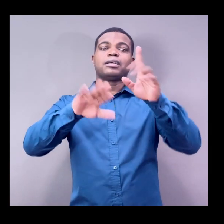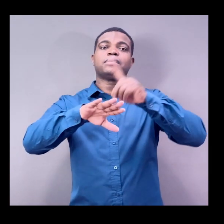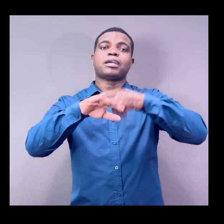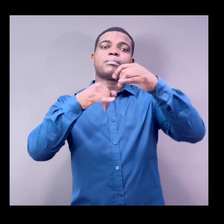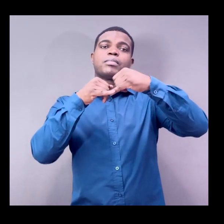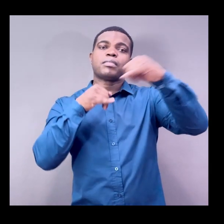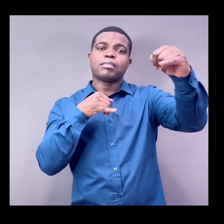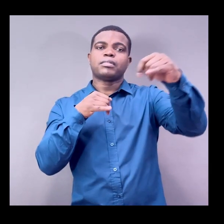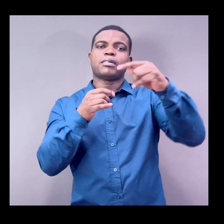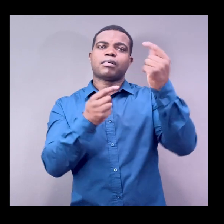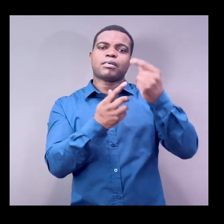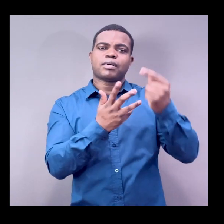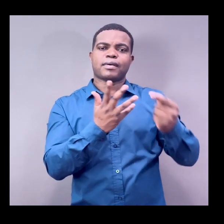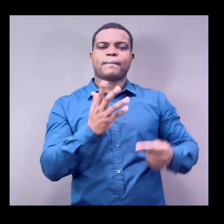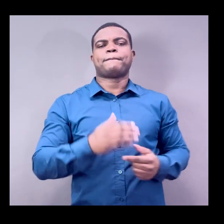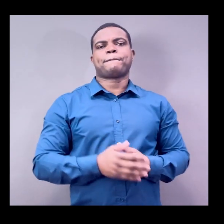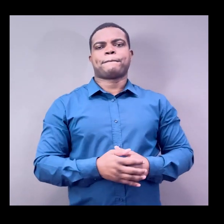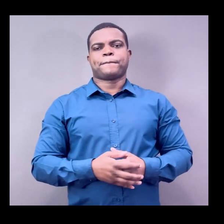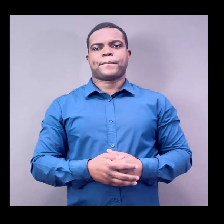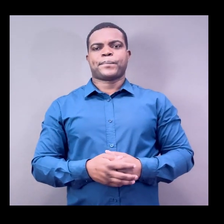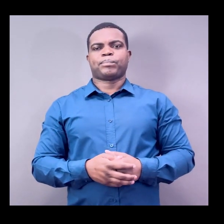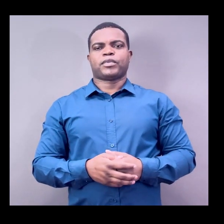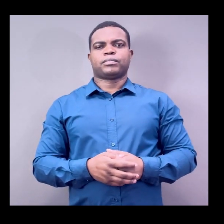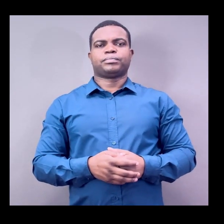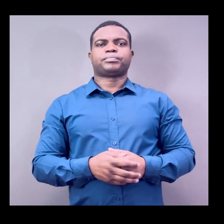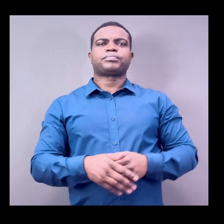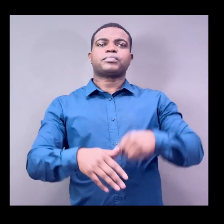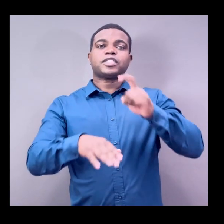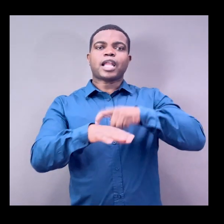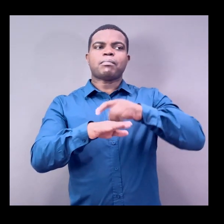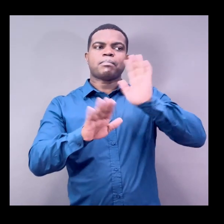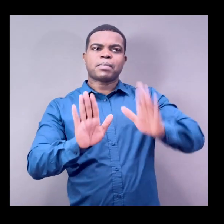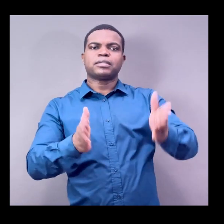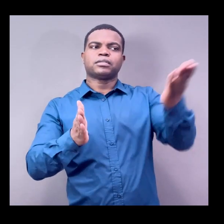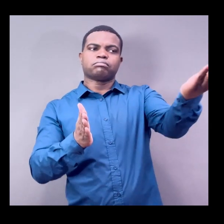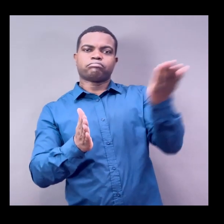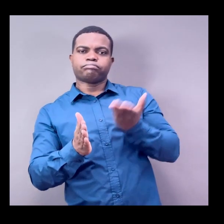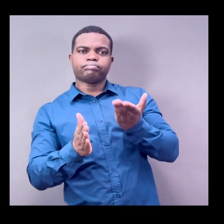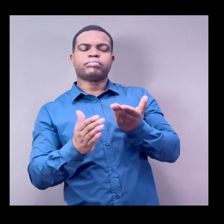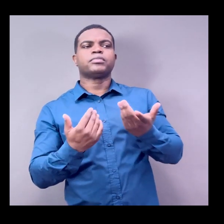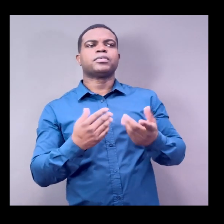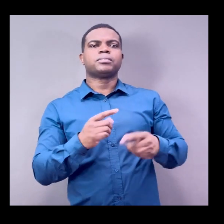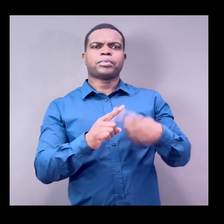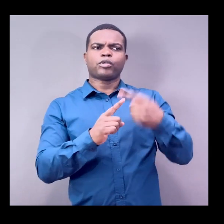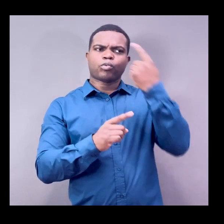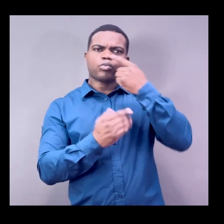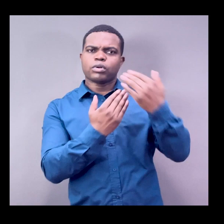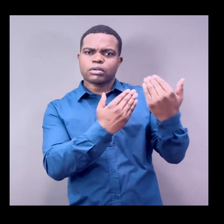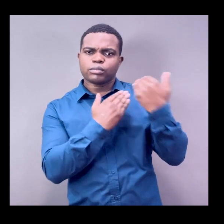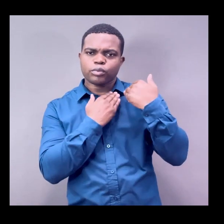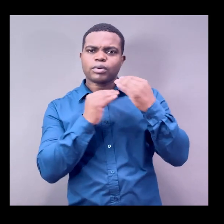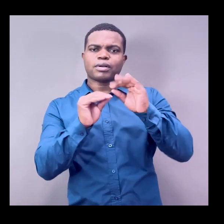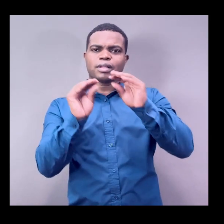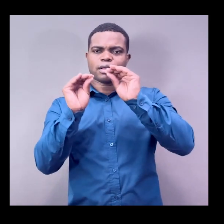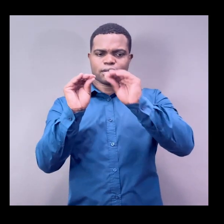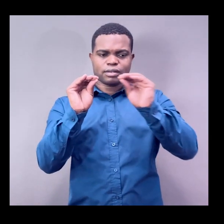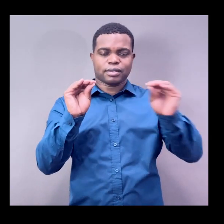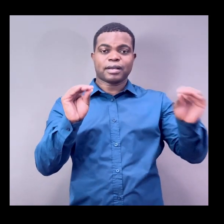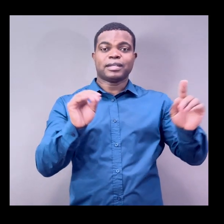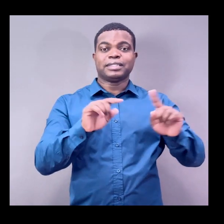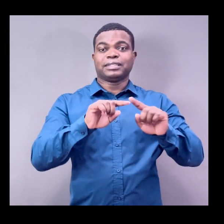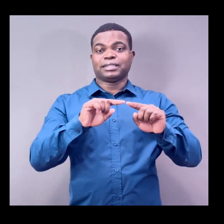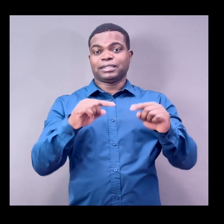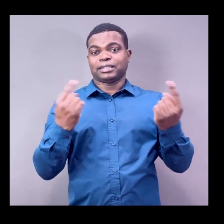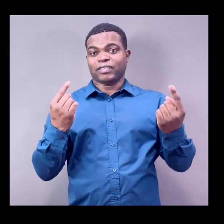activity, then the timeline, the due date, and the person responsible. So that the major